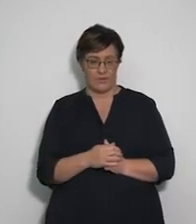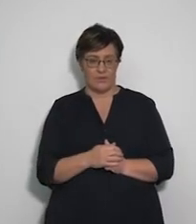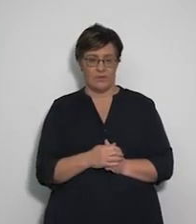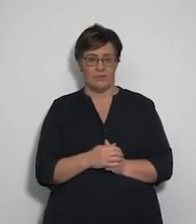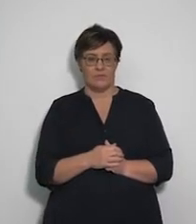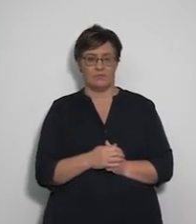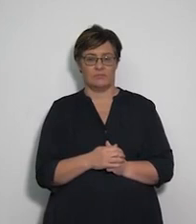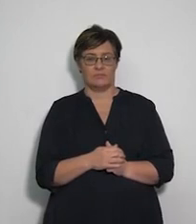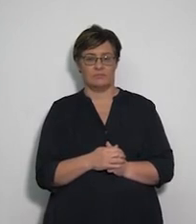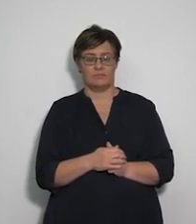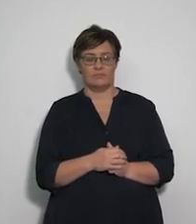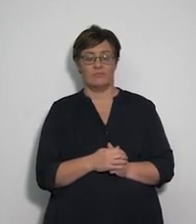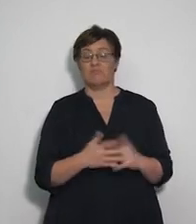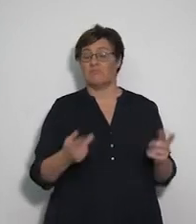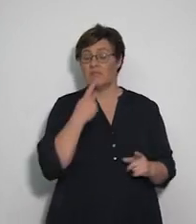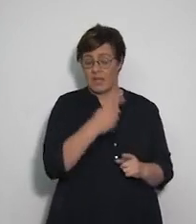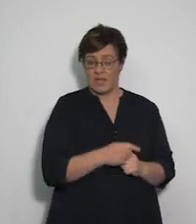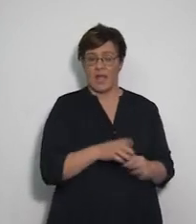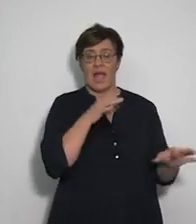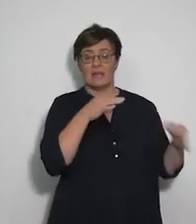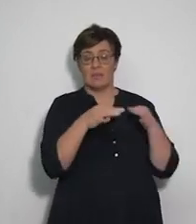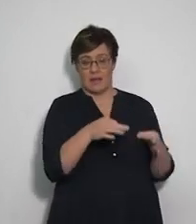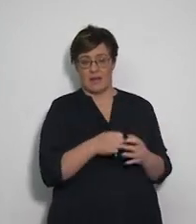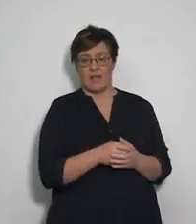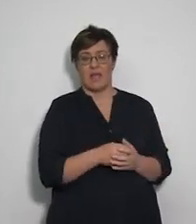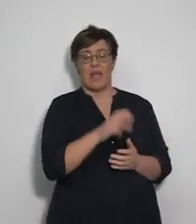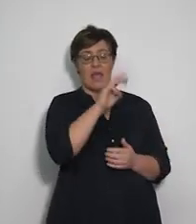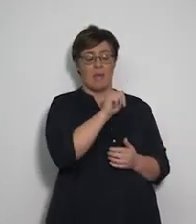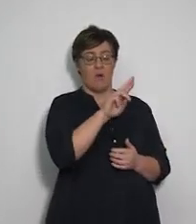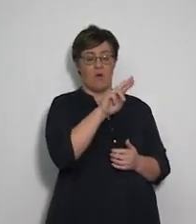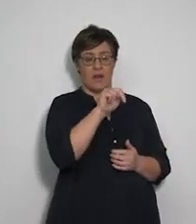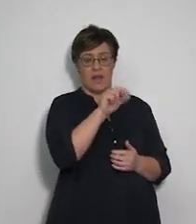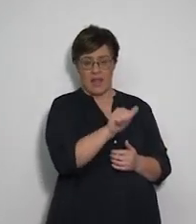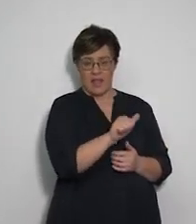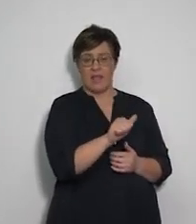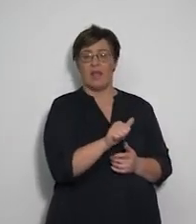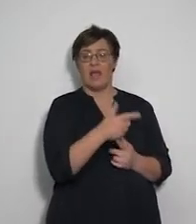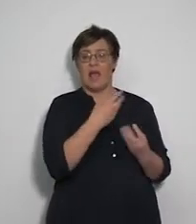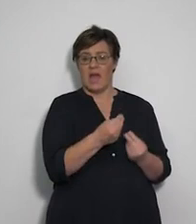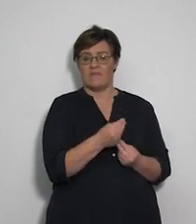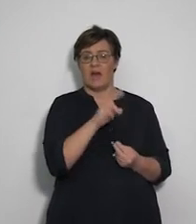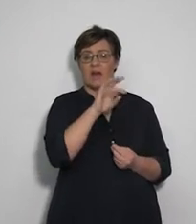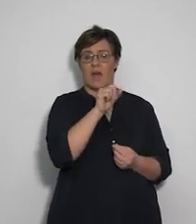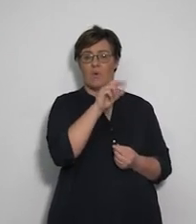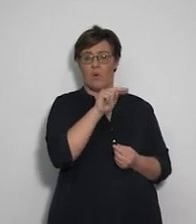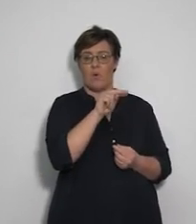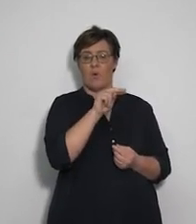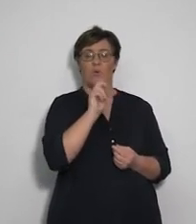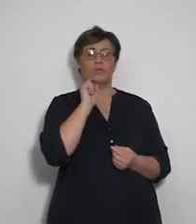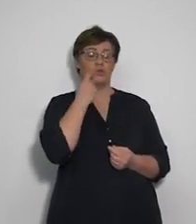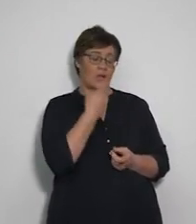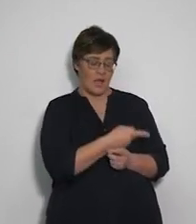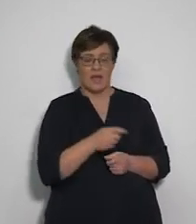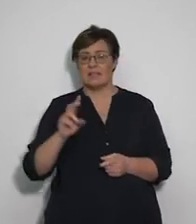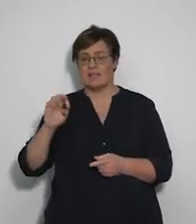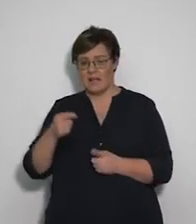So you could answer by describing that mRNA contains a ribose sugar, whereas